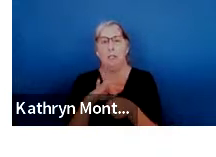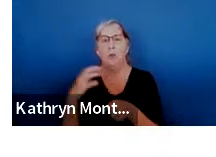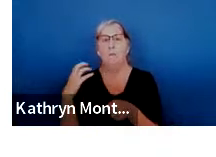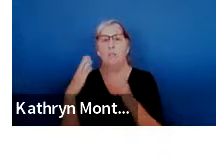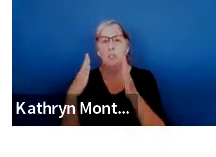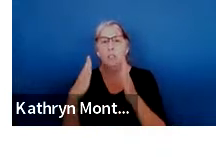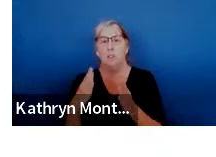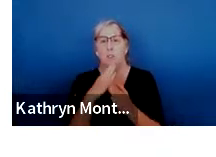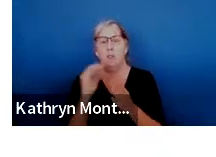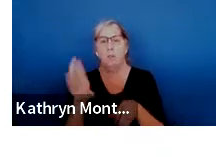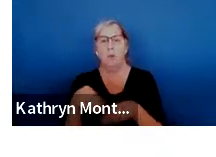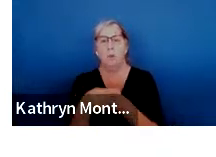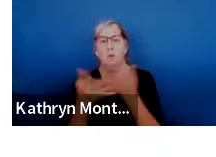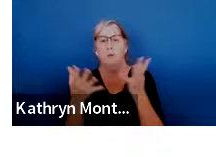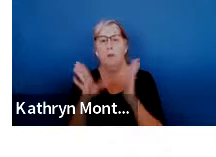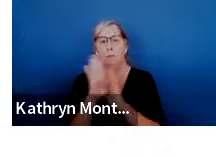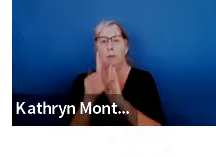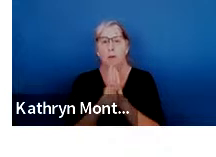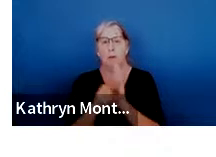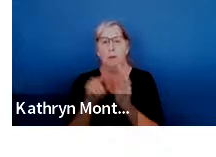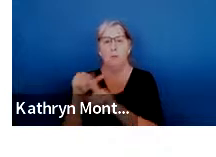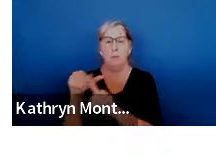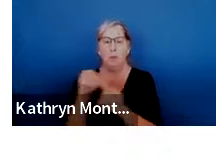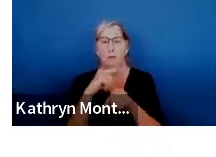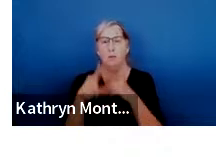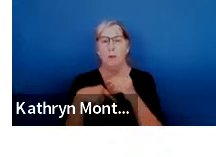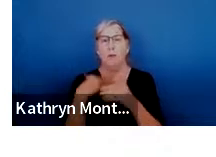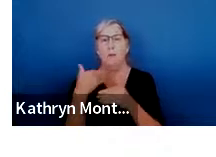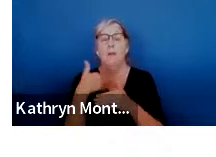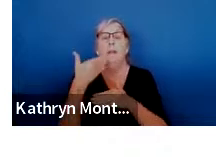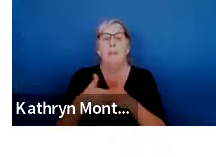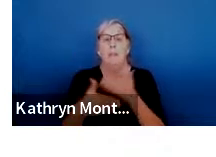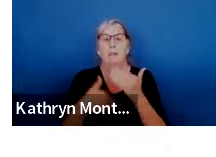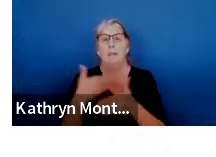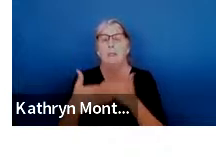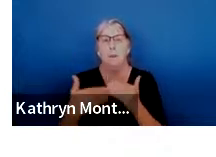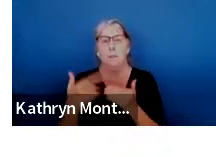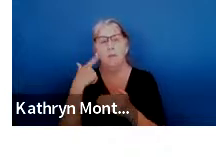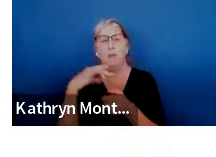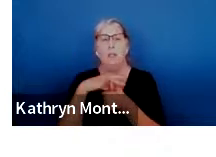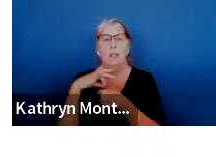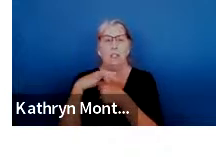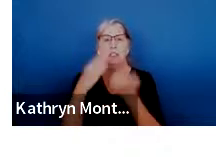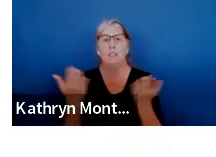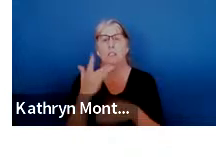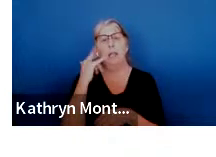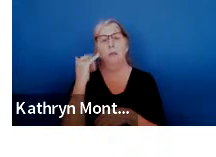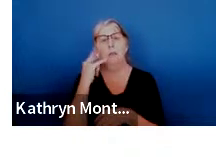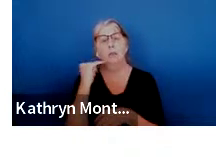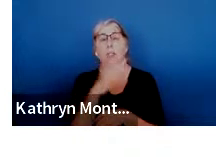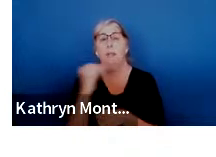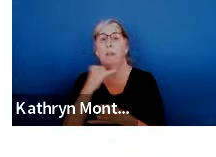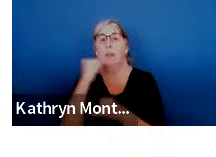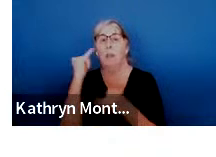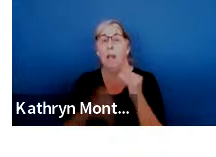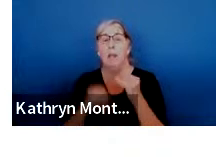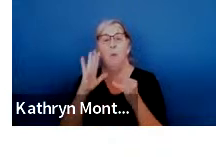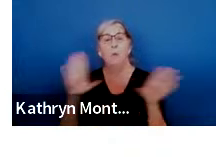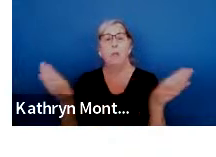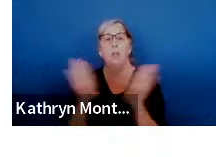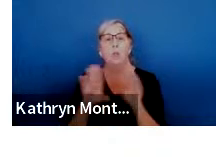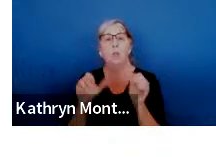we'll provide some background and reminders about the next steps in upcoming elections in California. And finally, we'll close with a